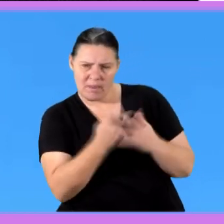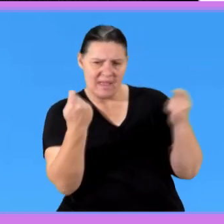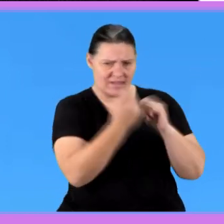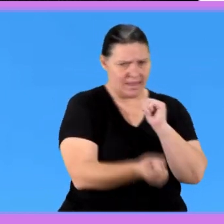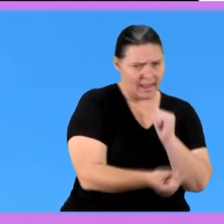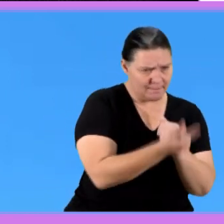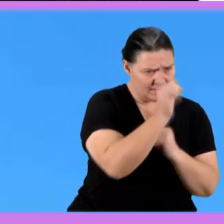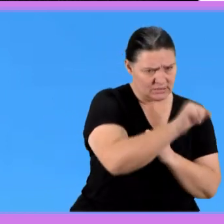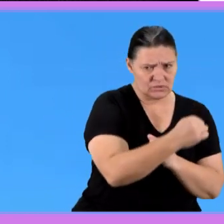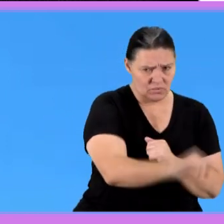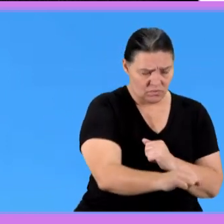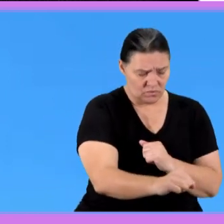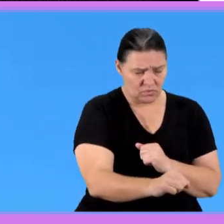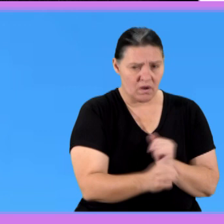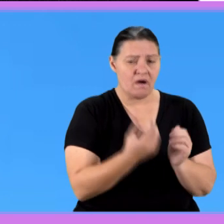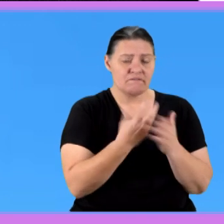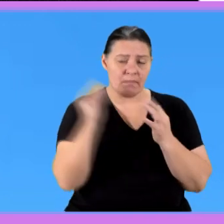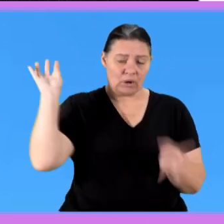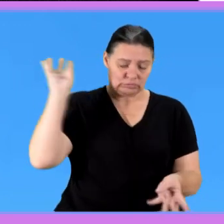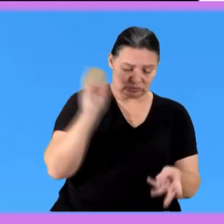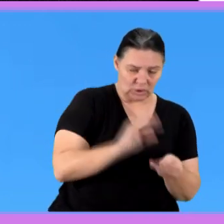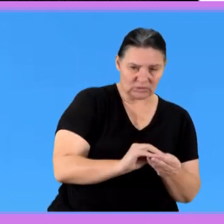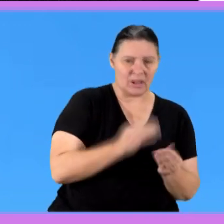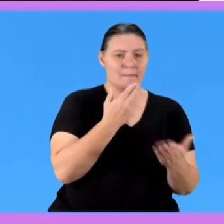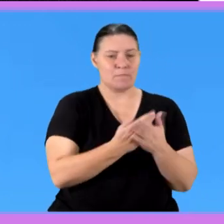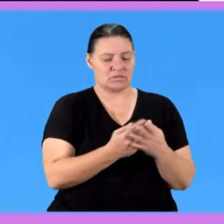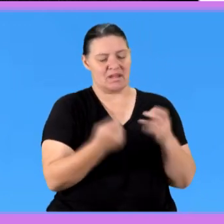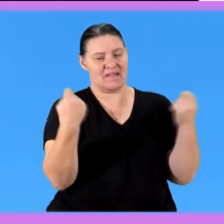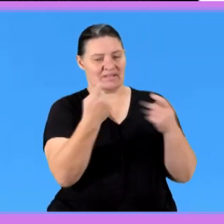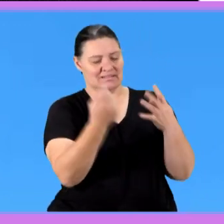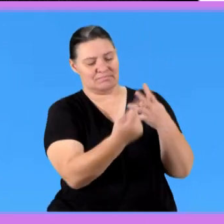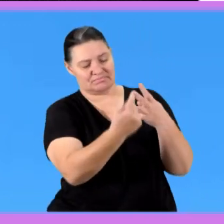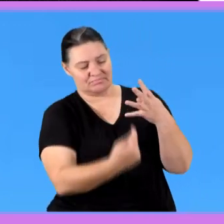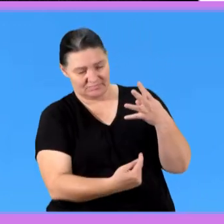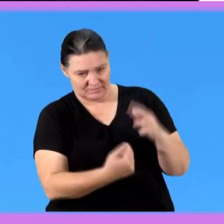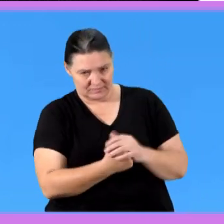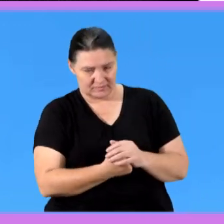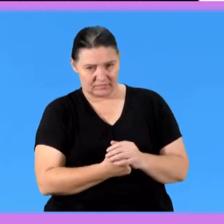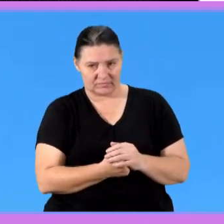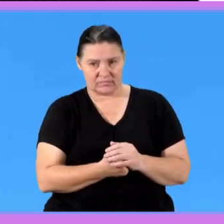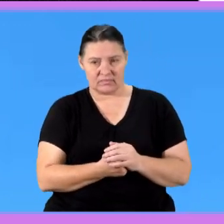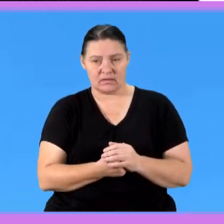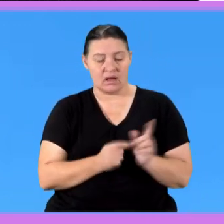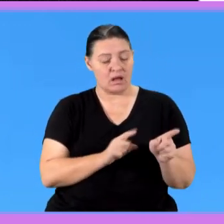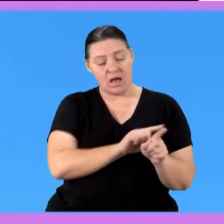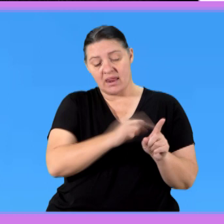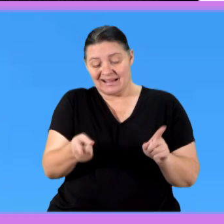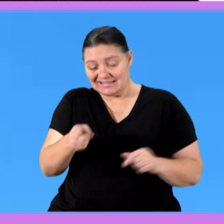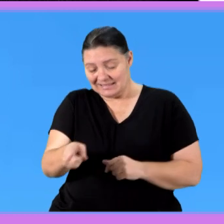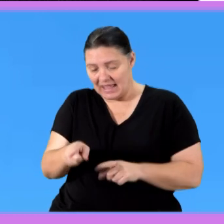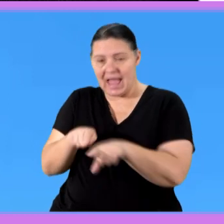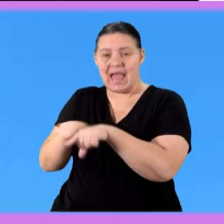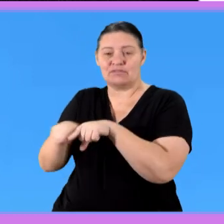of determining the probability of an event occurring out of the total number of possible events, right?